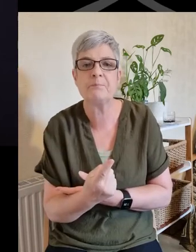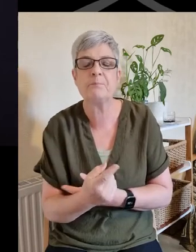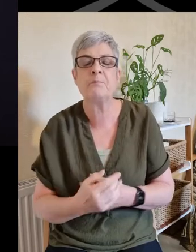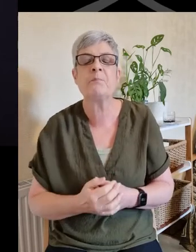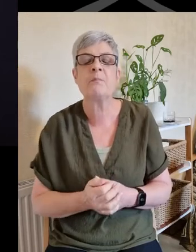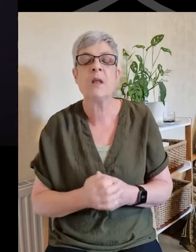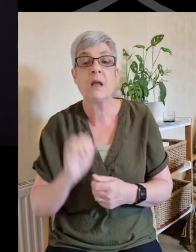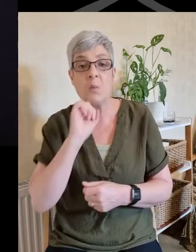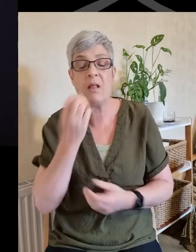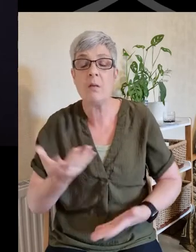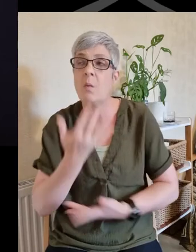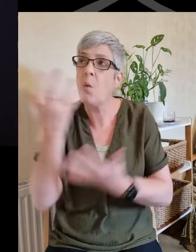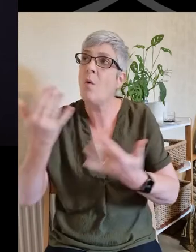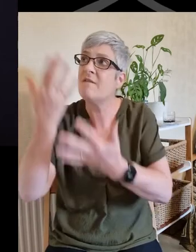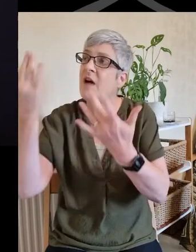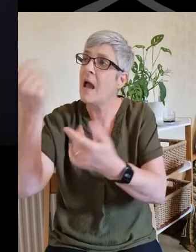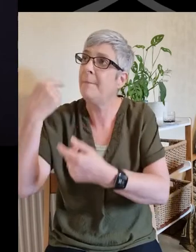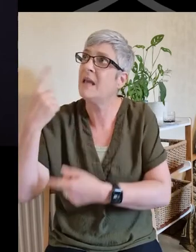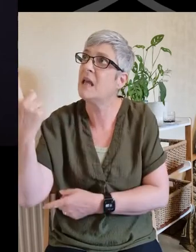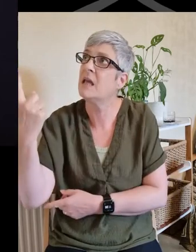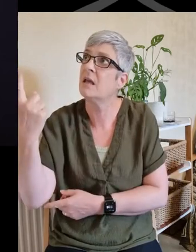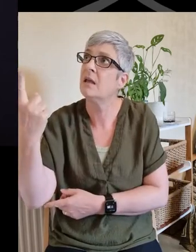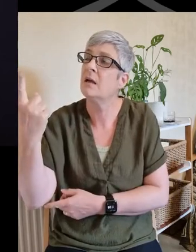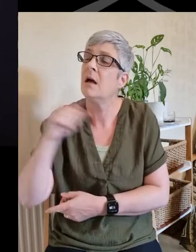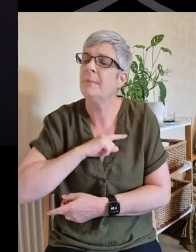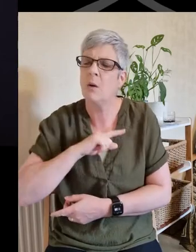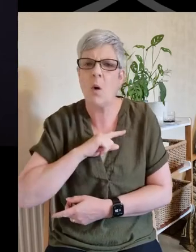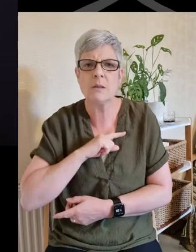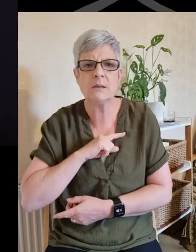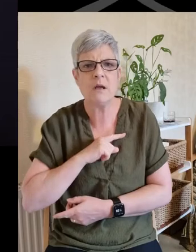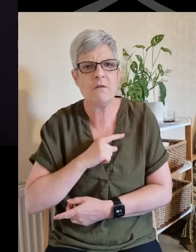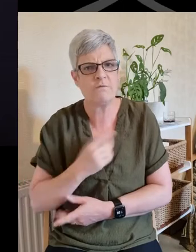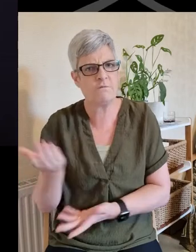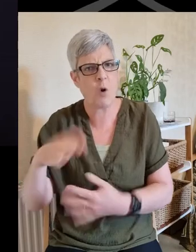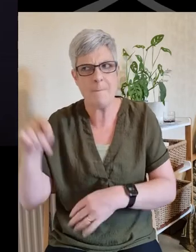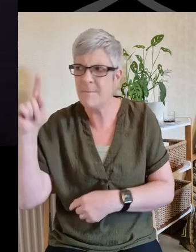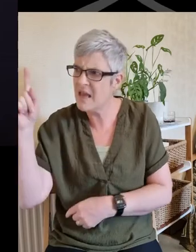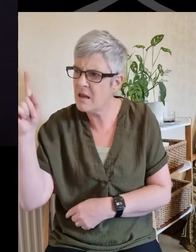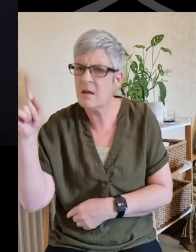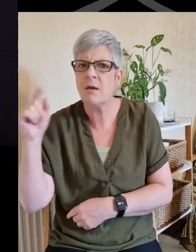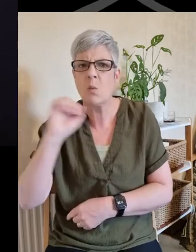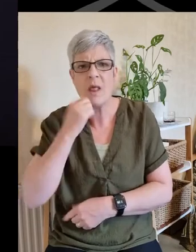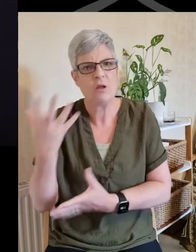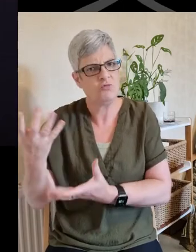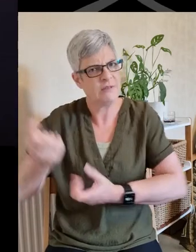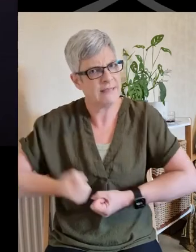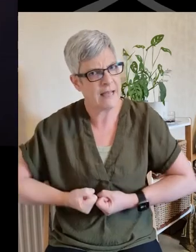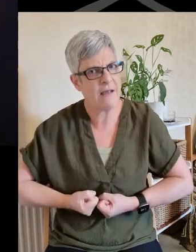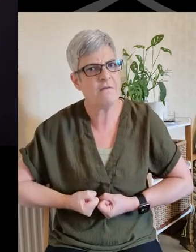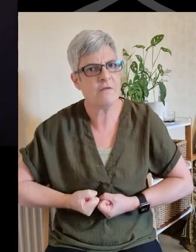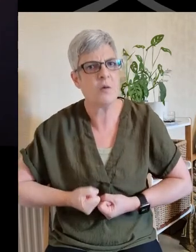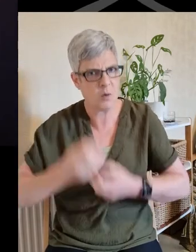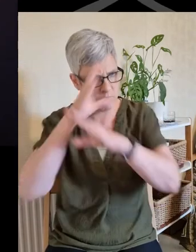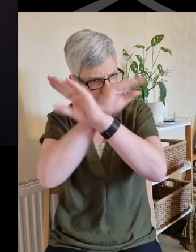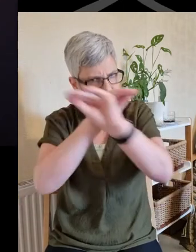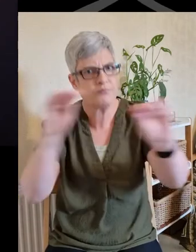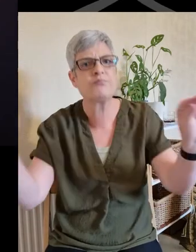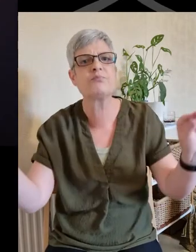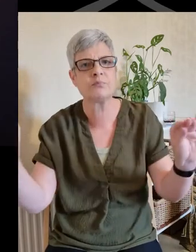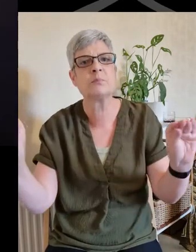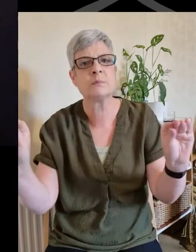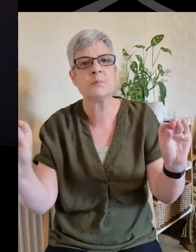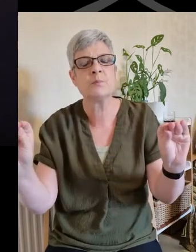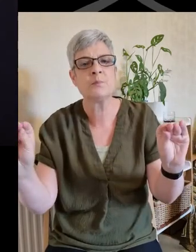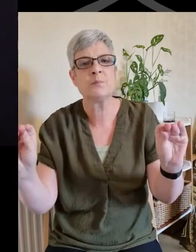He will glorify me, because it is from me that he will receive what he will make known to you."